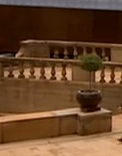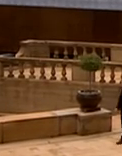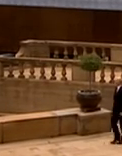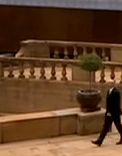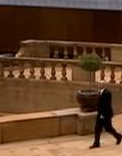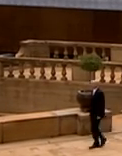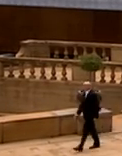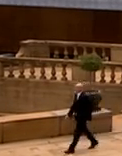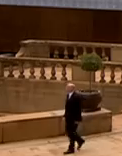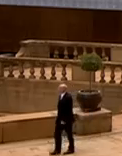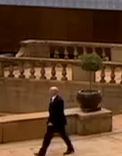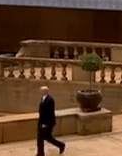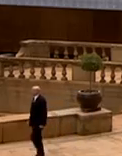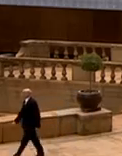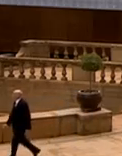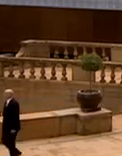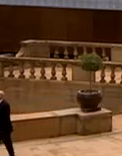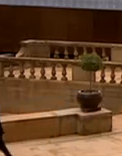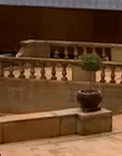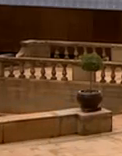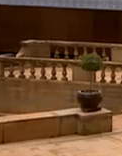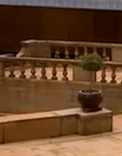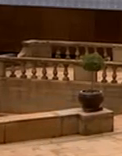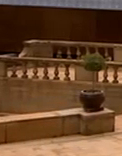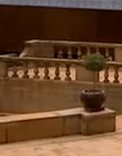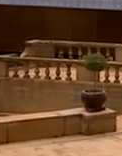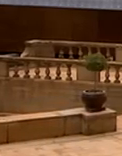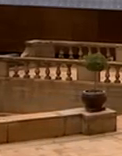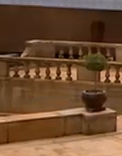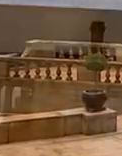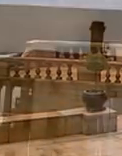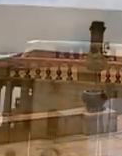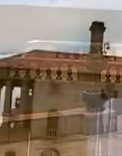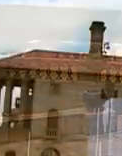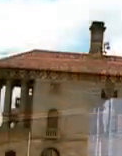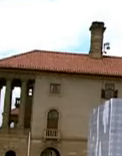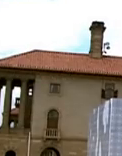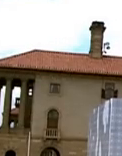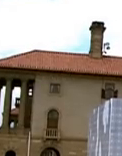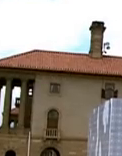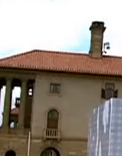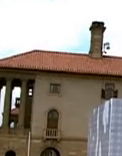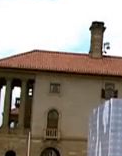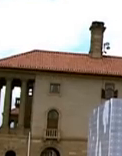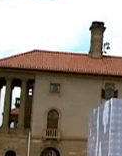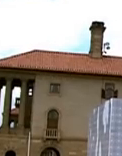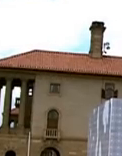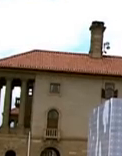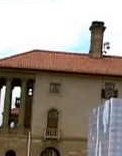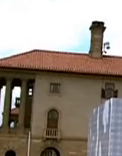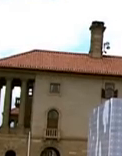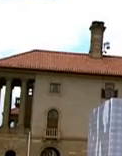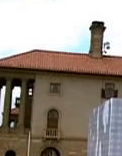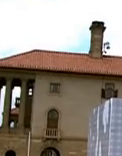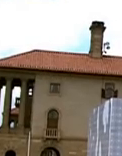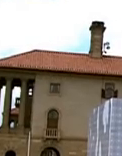Prime Minister of Lebanon, is present here. From South Korea, His Excellency Hong Hwang-chung, the Prime Minister